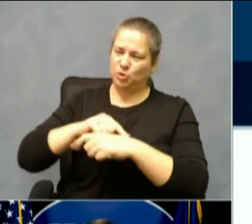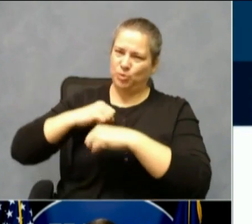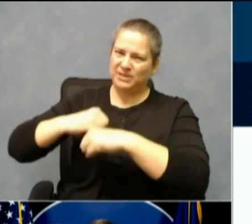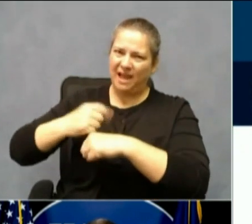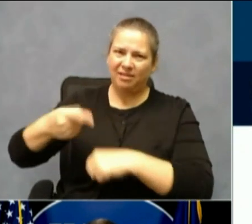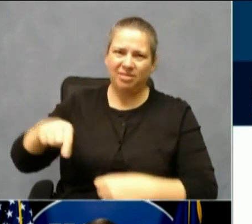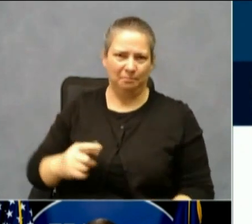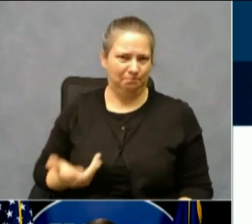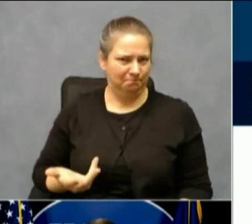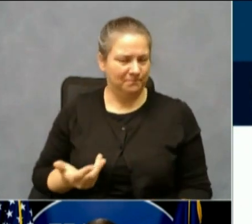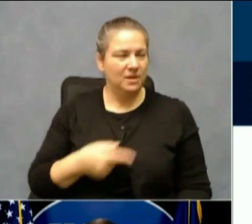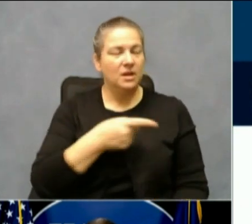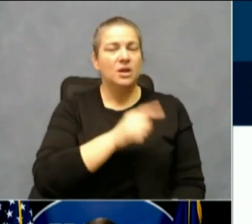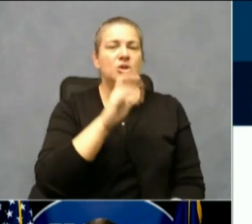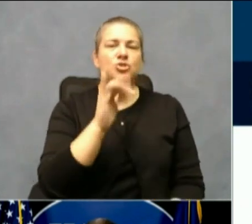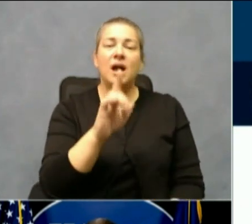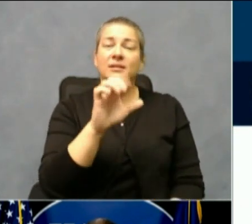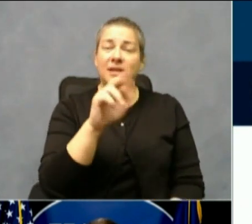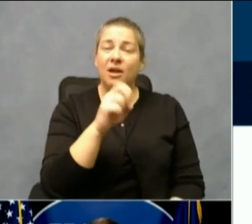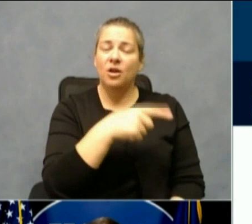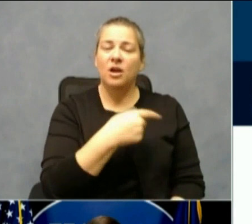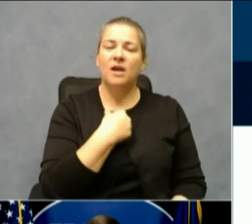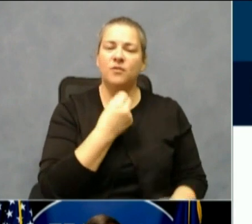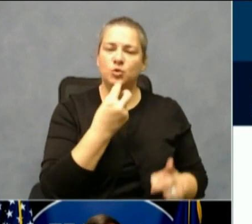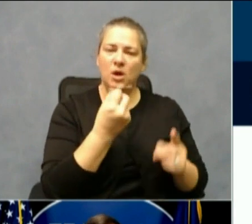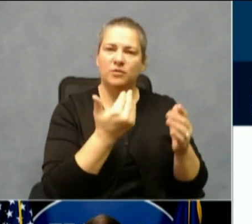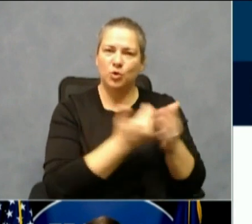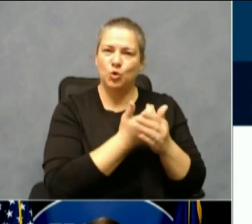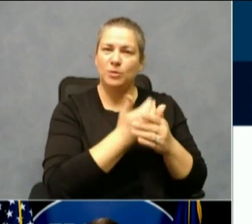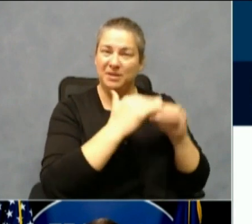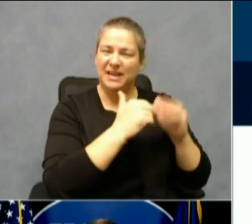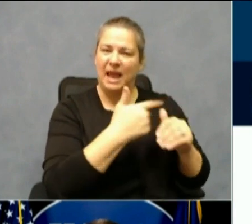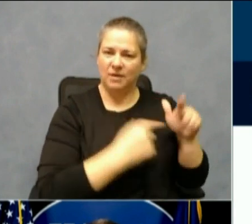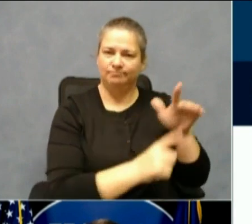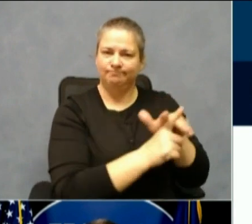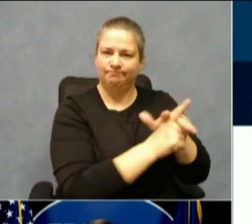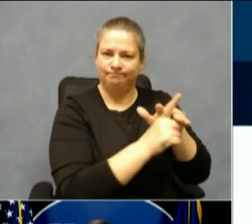facilities have positive cases, 13 new staff, 7 new children in child care.